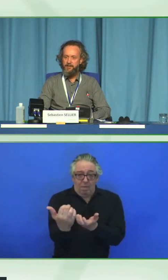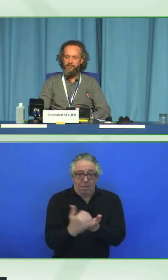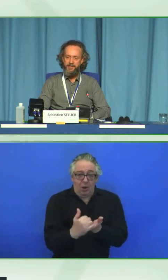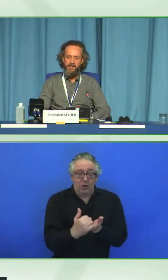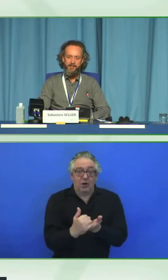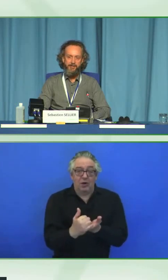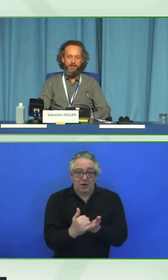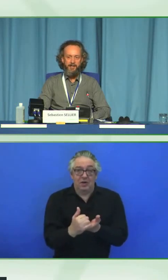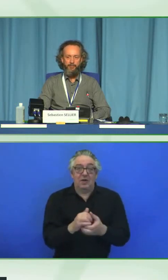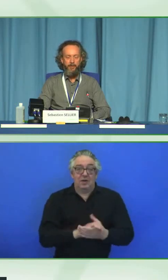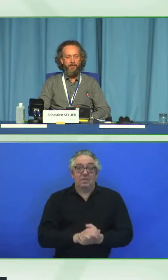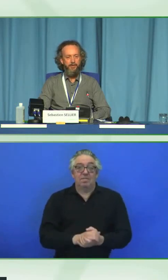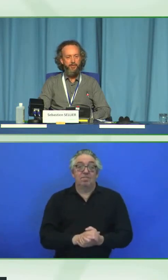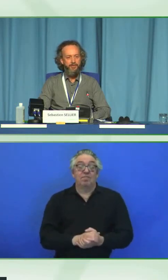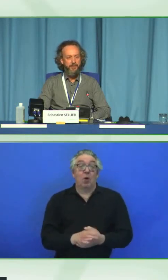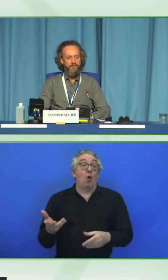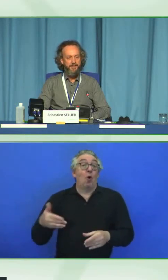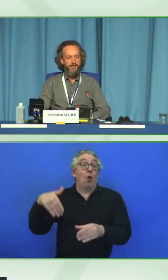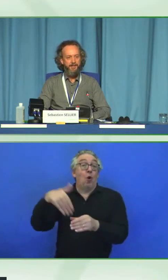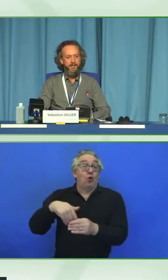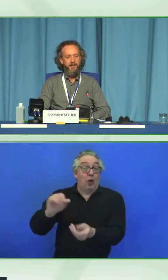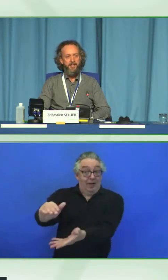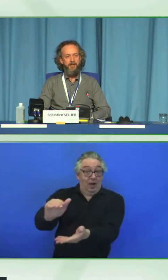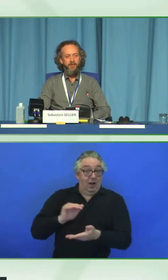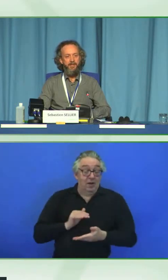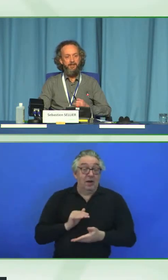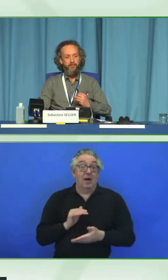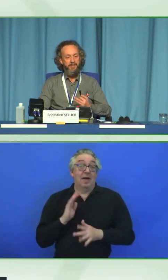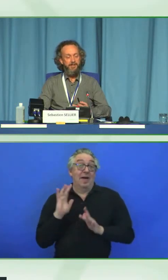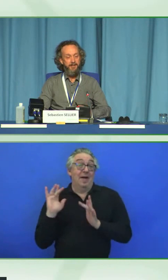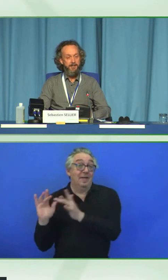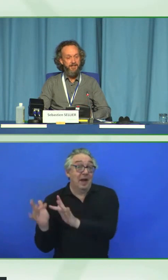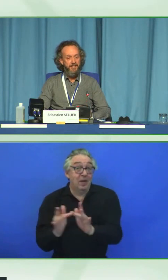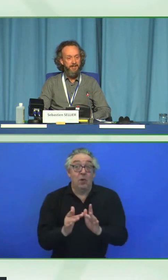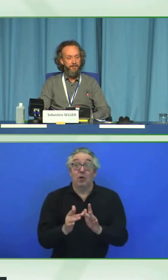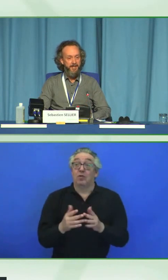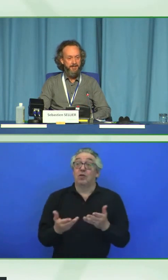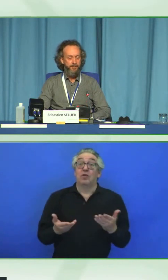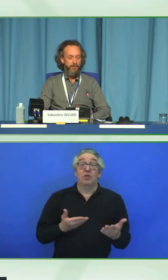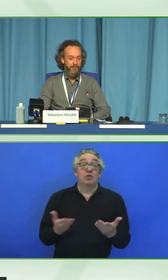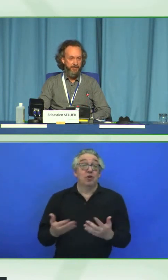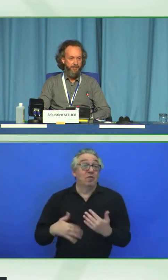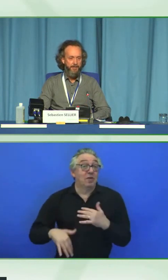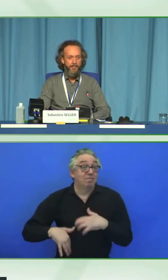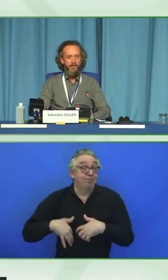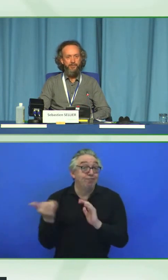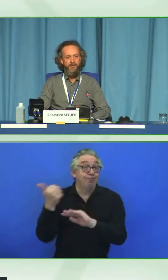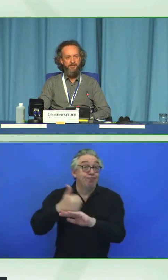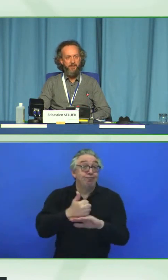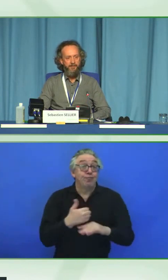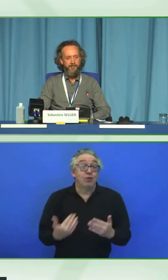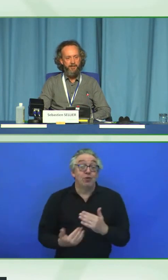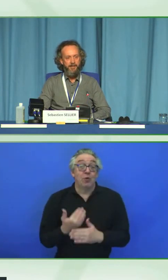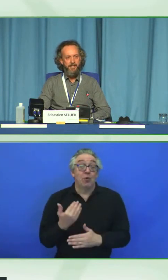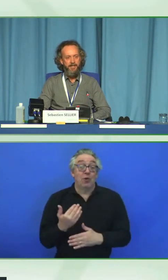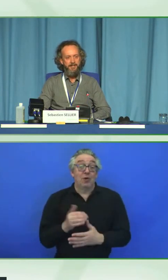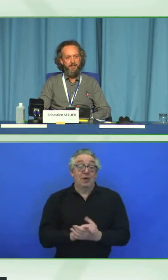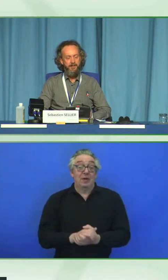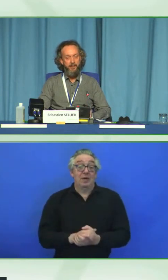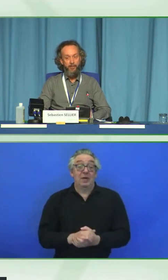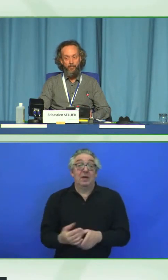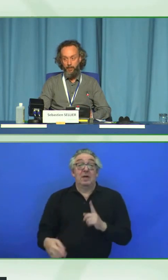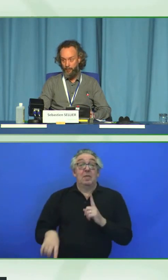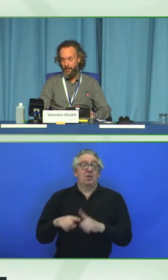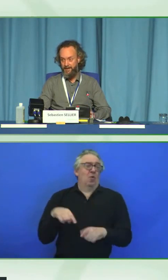to get communication, network, new services, and we need skill-based sponsorship to develop